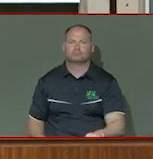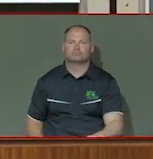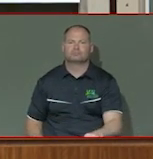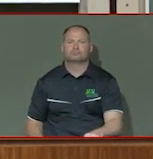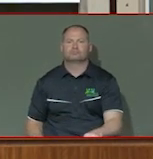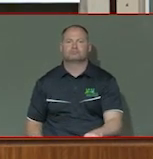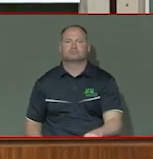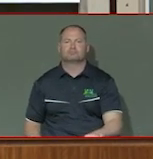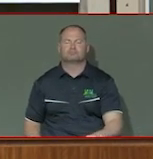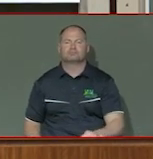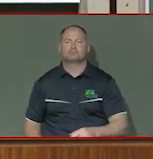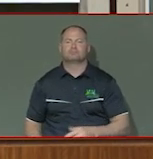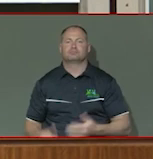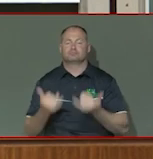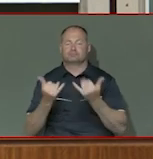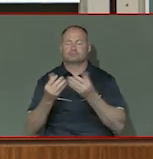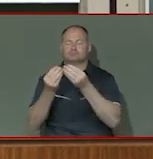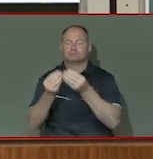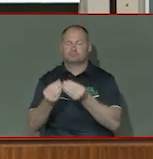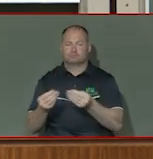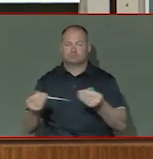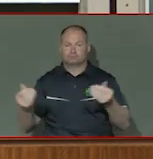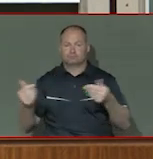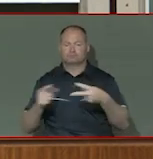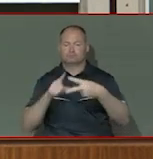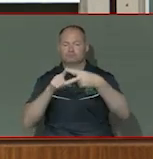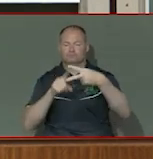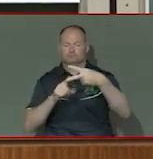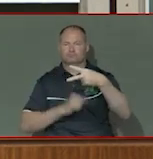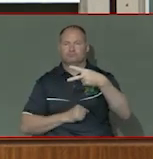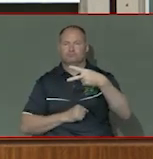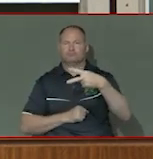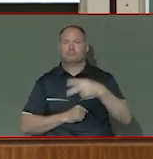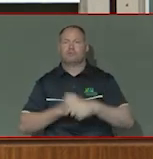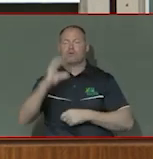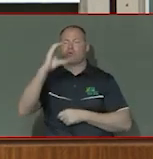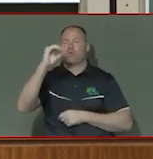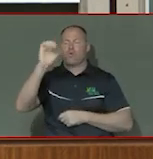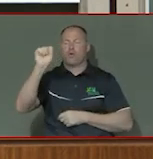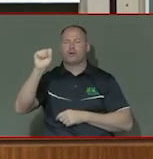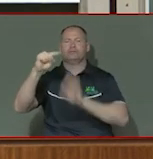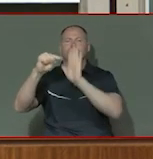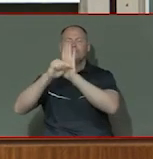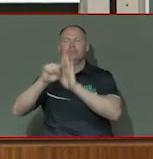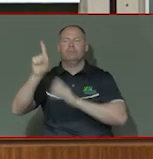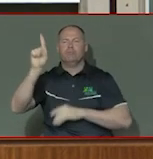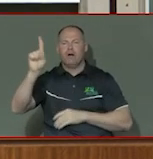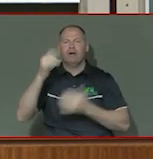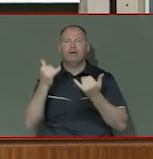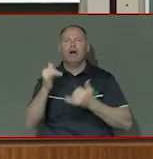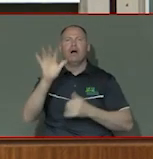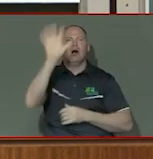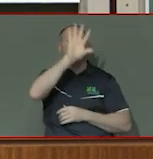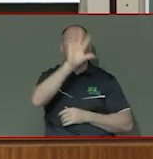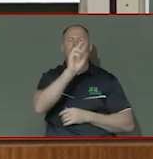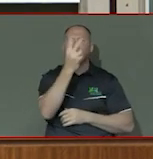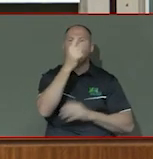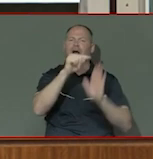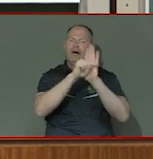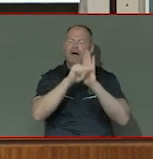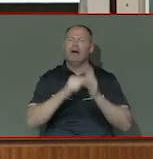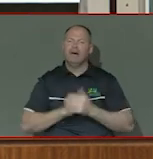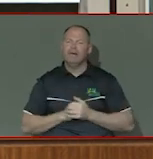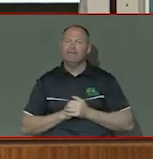So these are my two solutions so far. Now cos is negative 1, is negative in the second quadrant. So it's